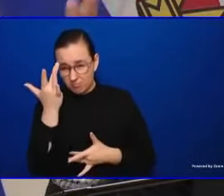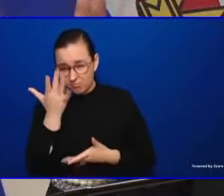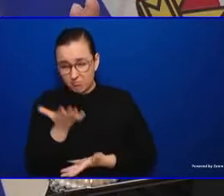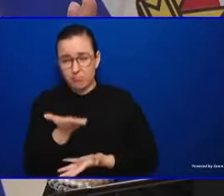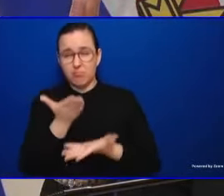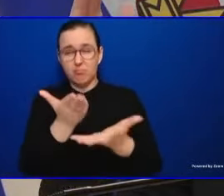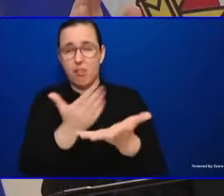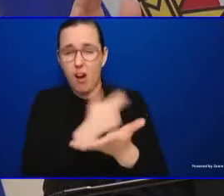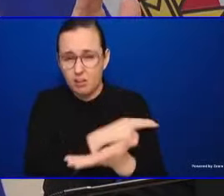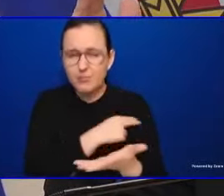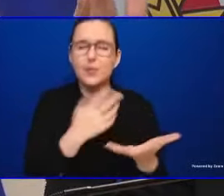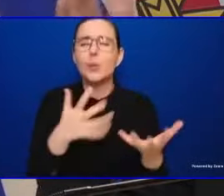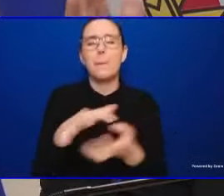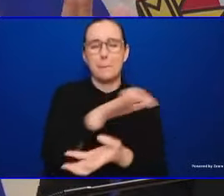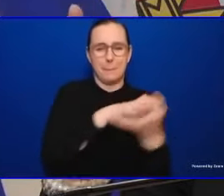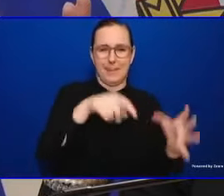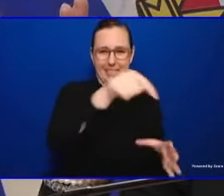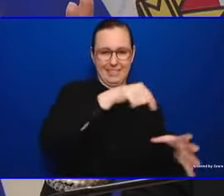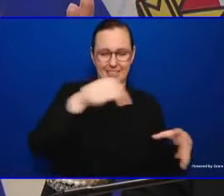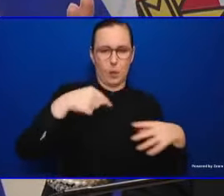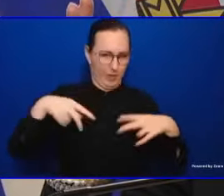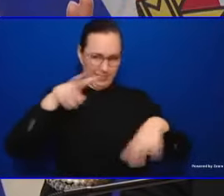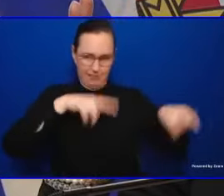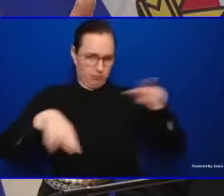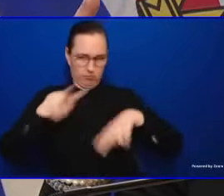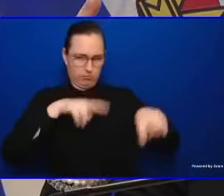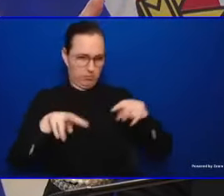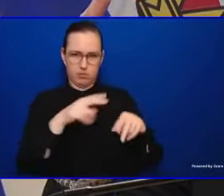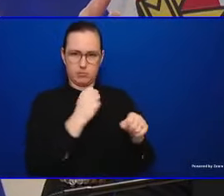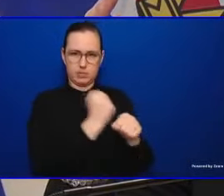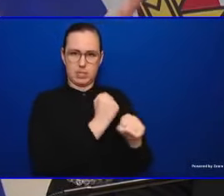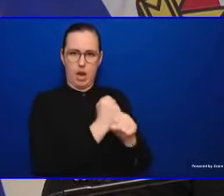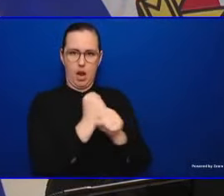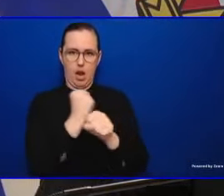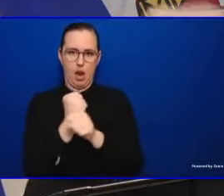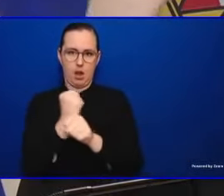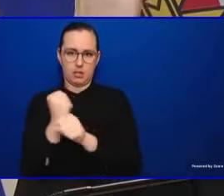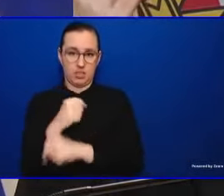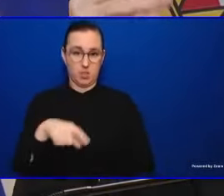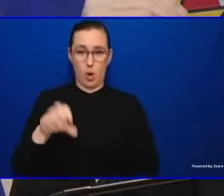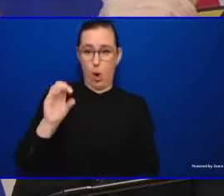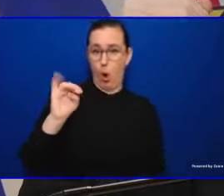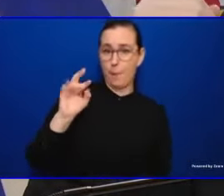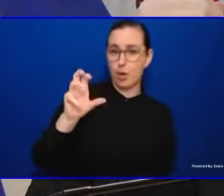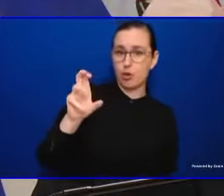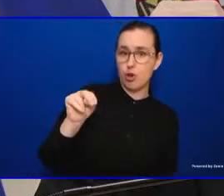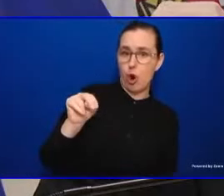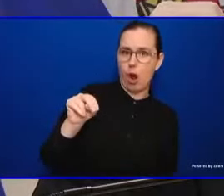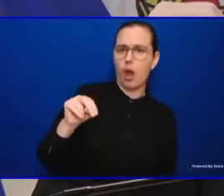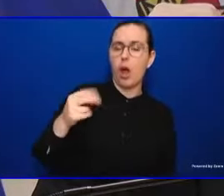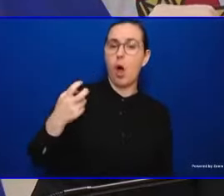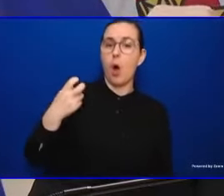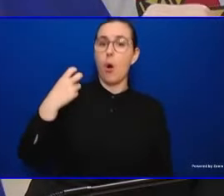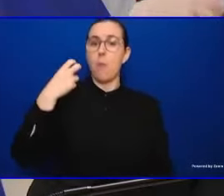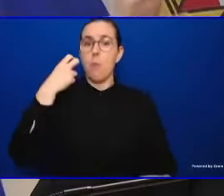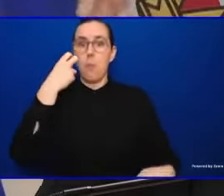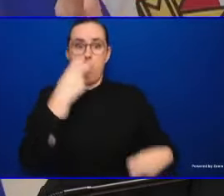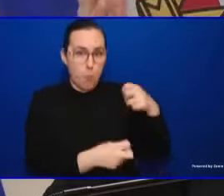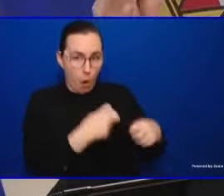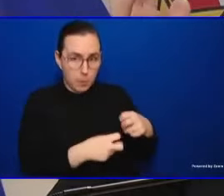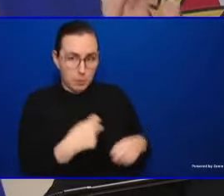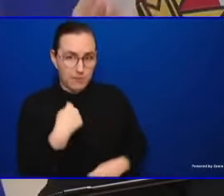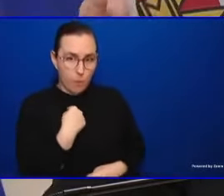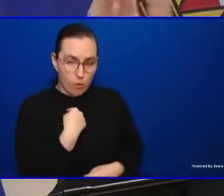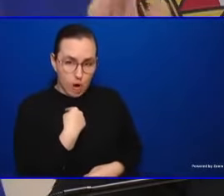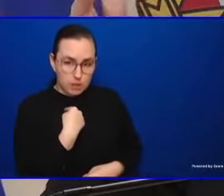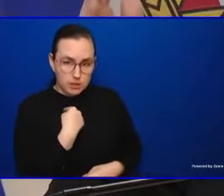the burden that Omicron is causing, but it is a number that we get. It's not